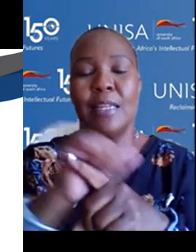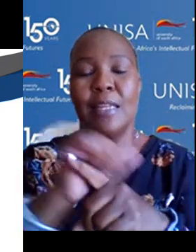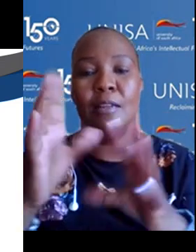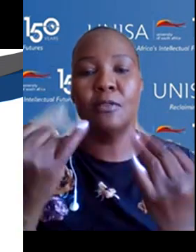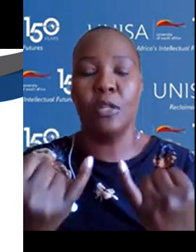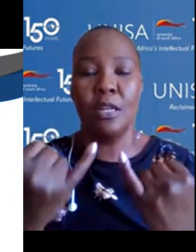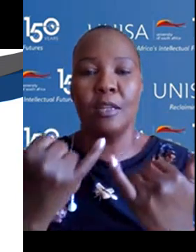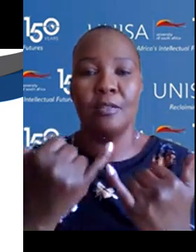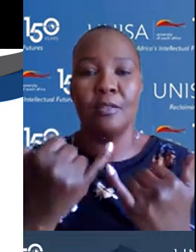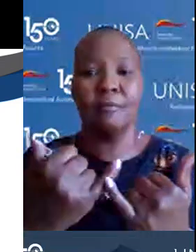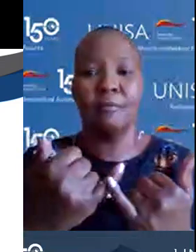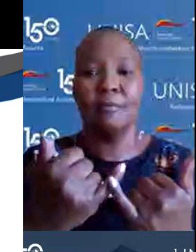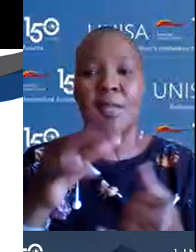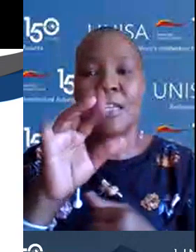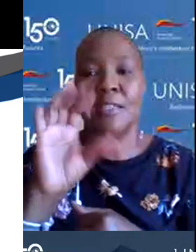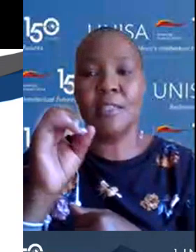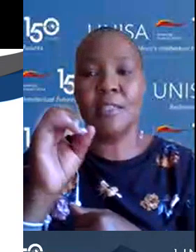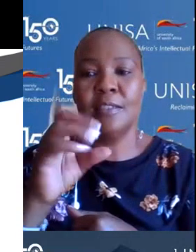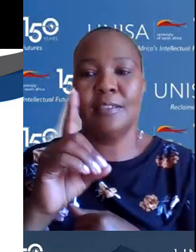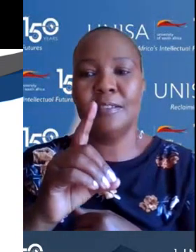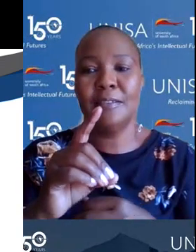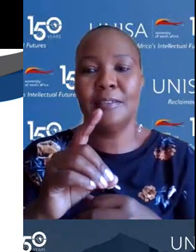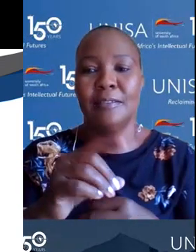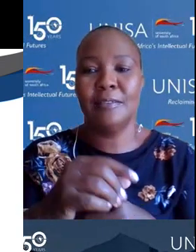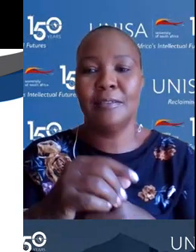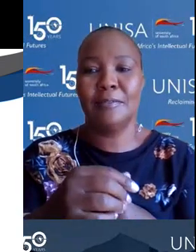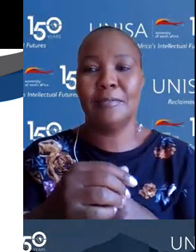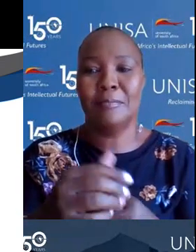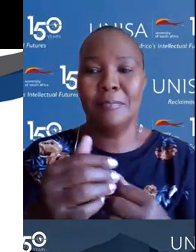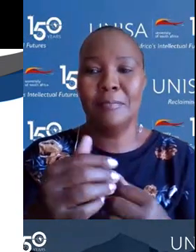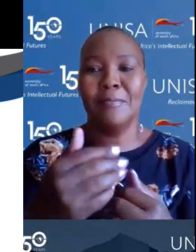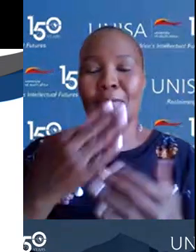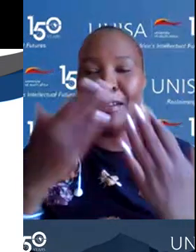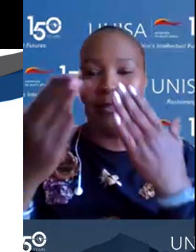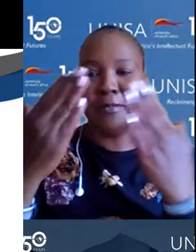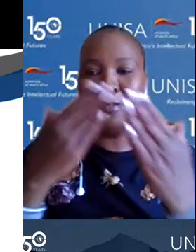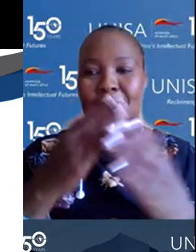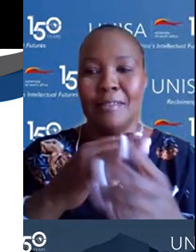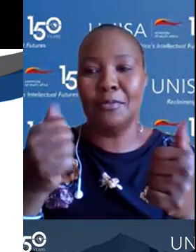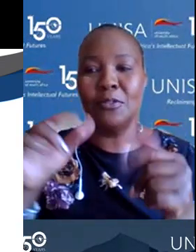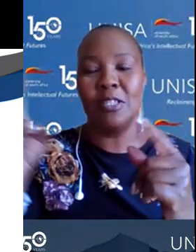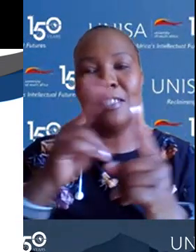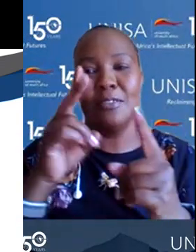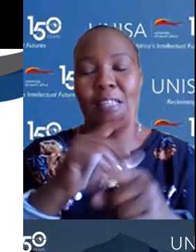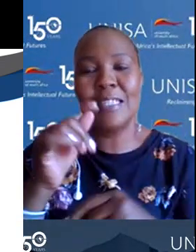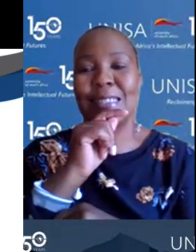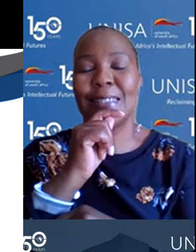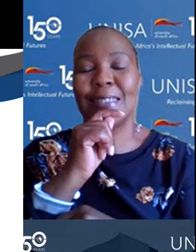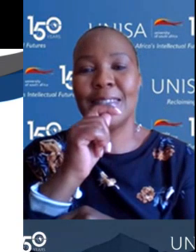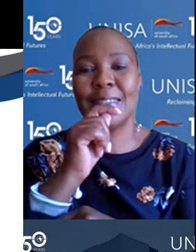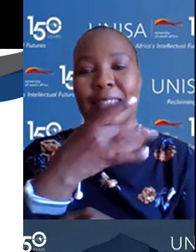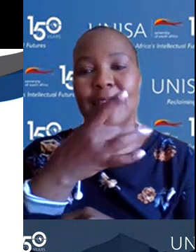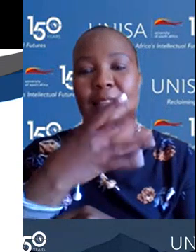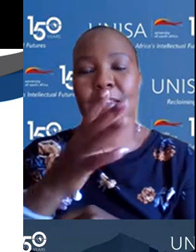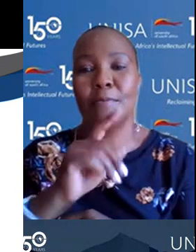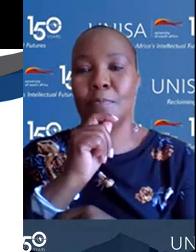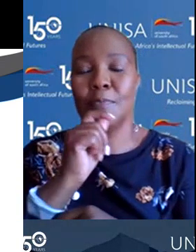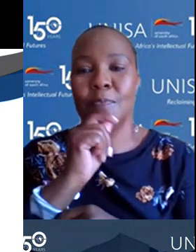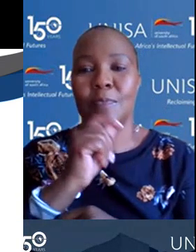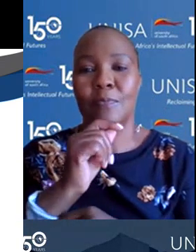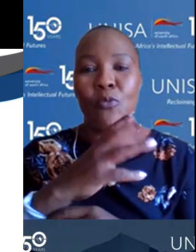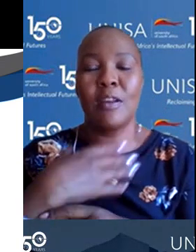Richard? Good morning, everyone. Good to see you on this Saturday morning. I hope we're going to have a lot of fun today and